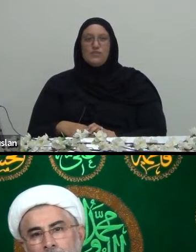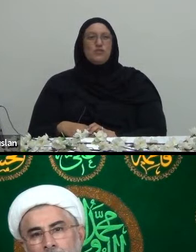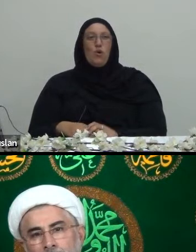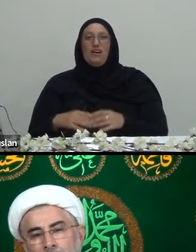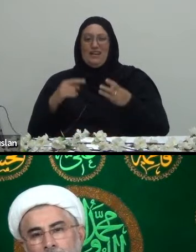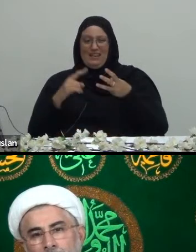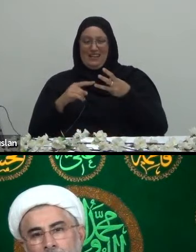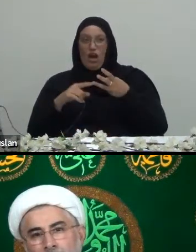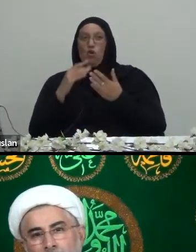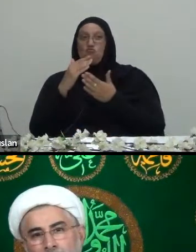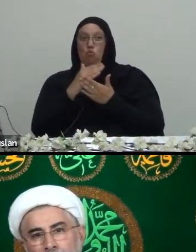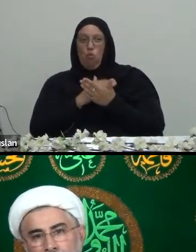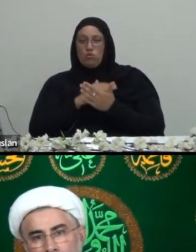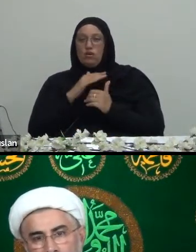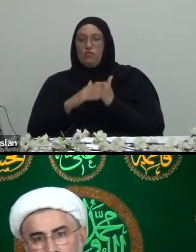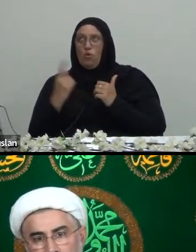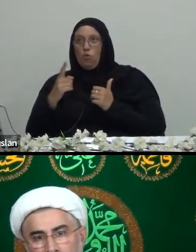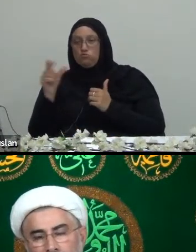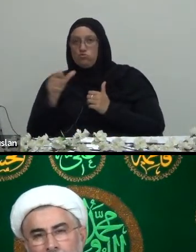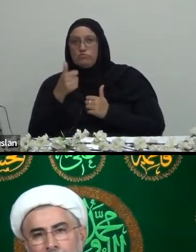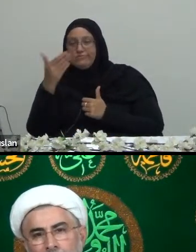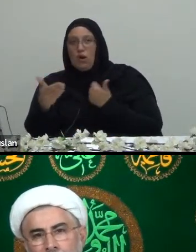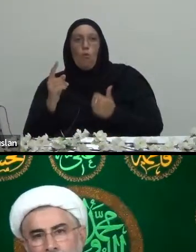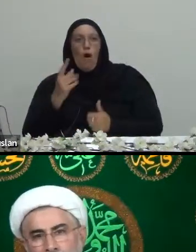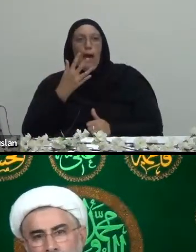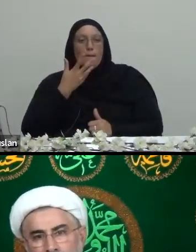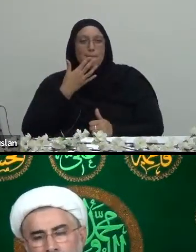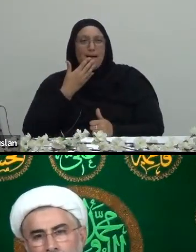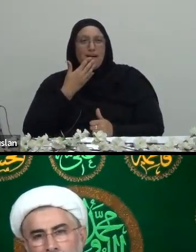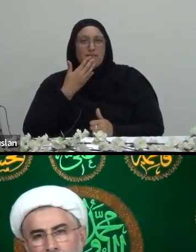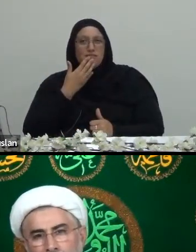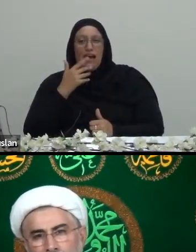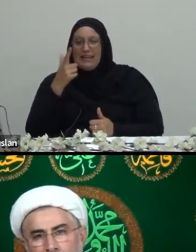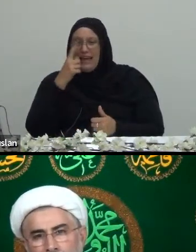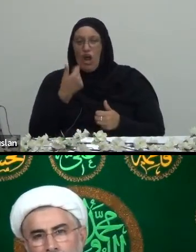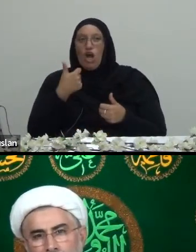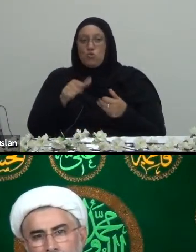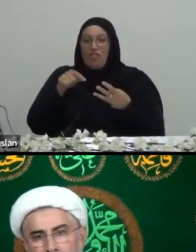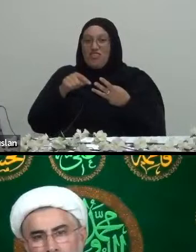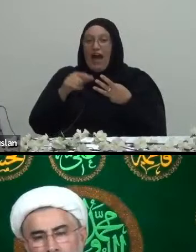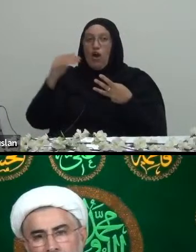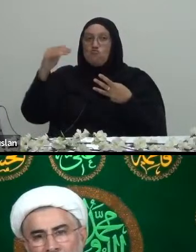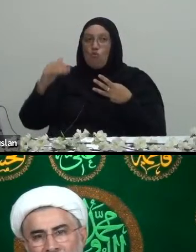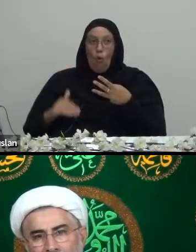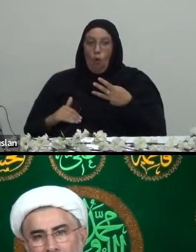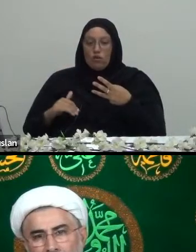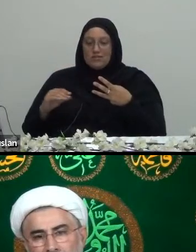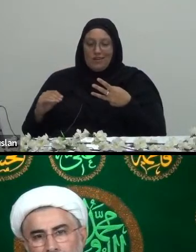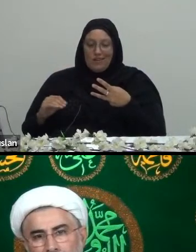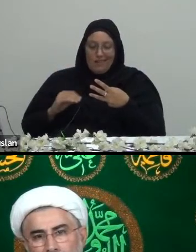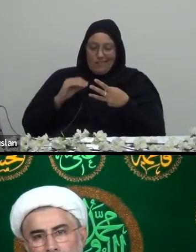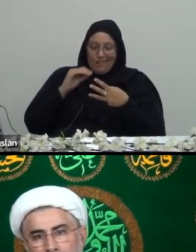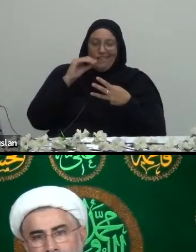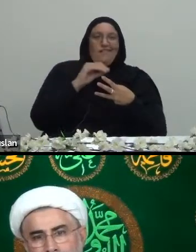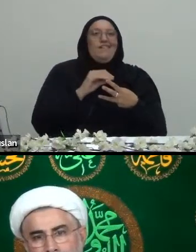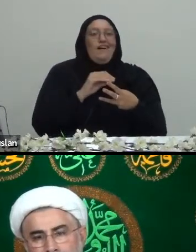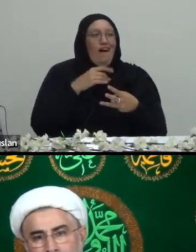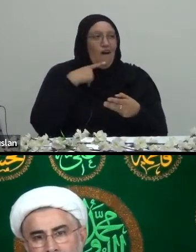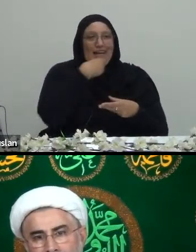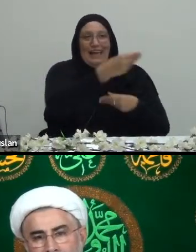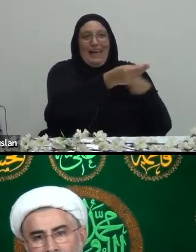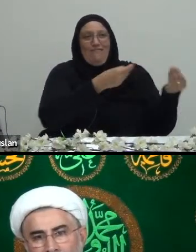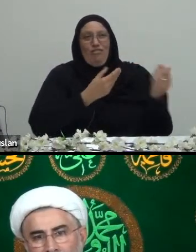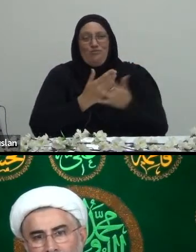Is that recommended as such? I know you've touched on this, but I guess more just a clarification of what